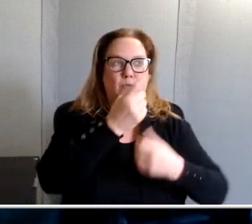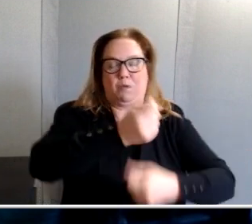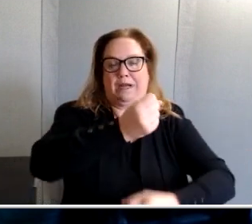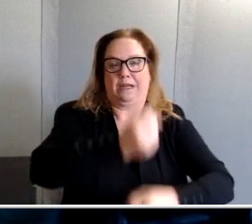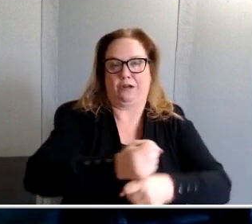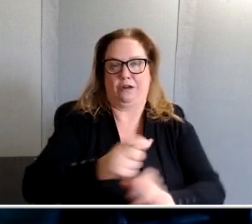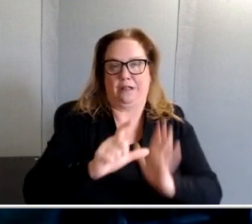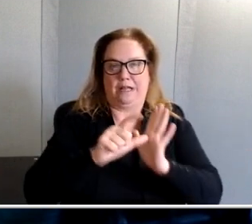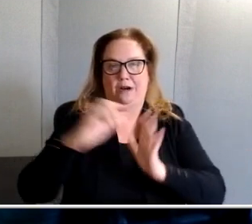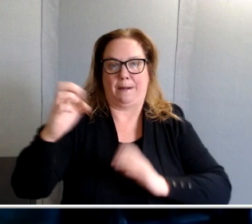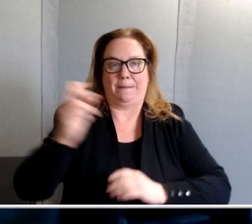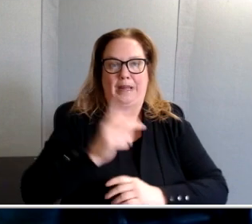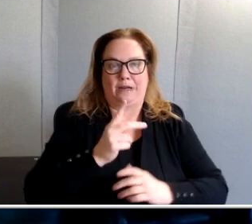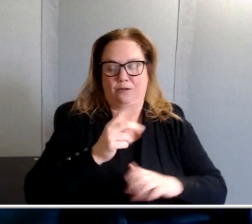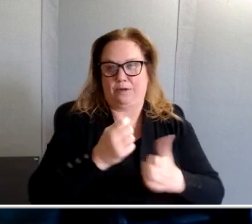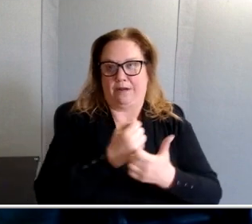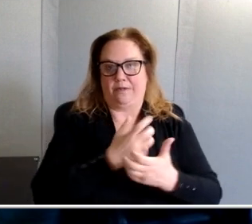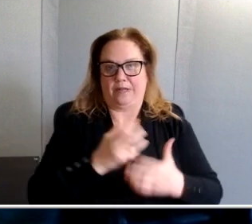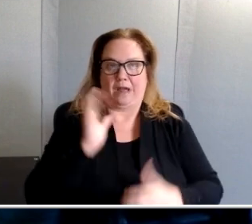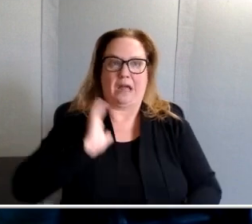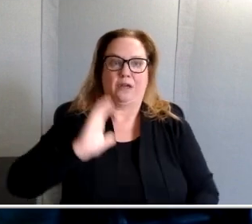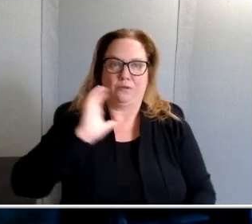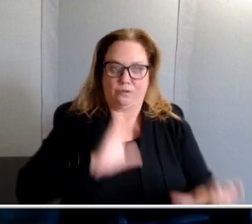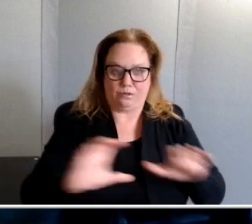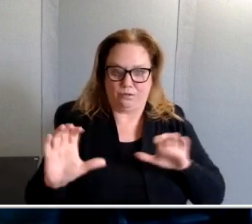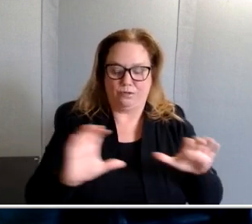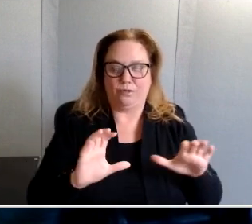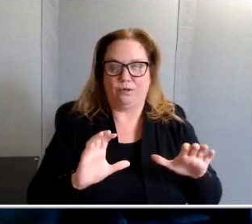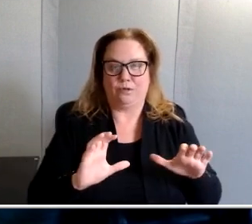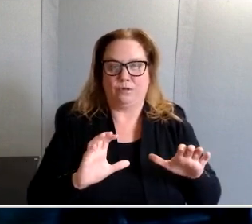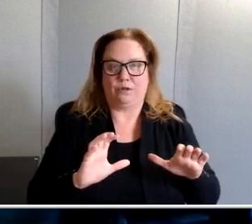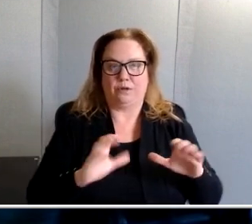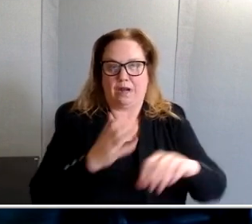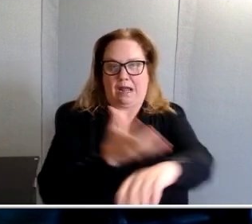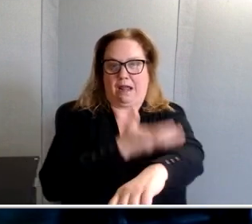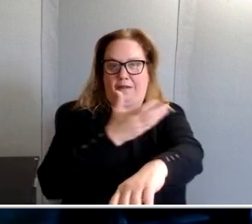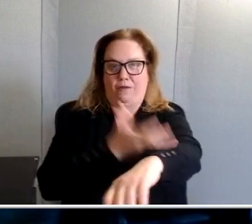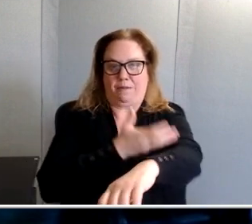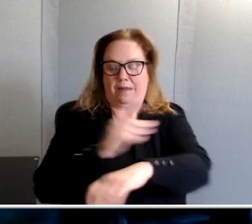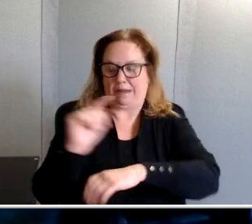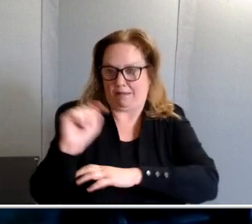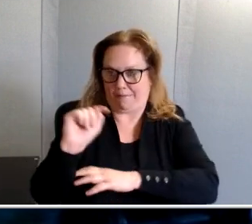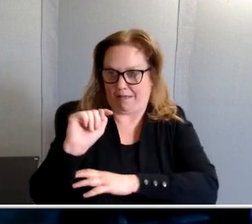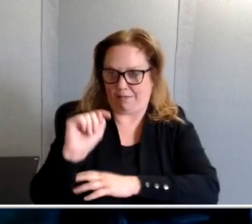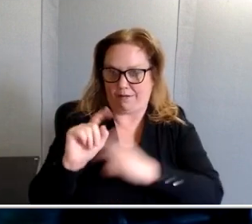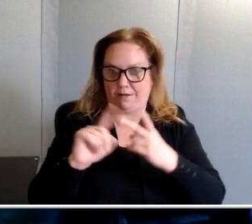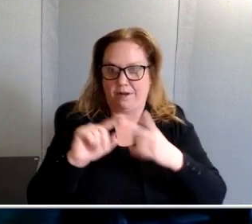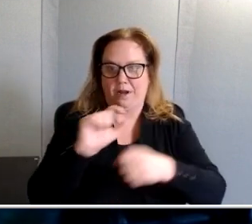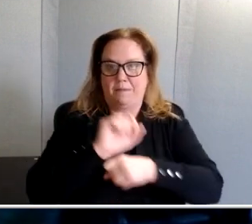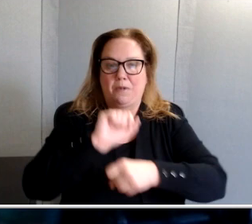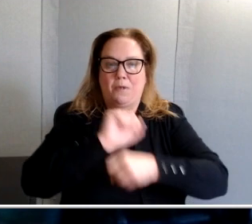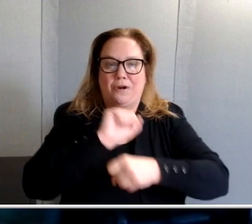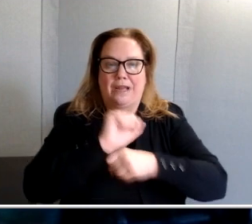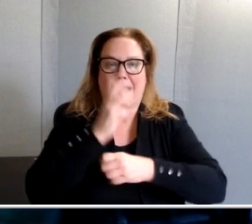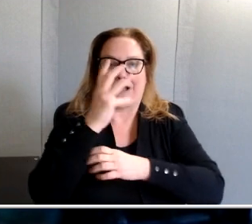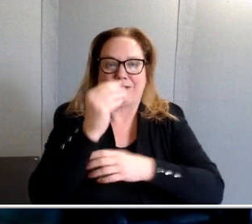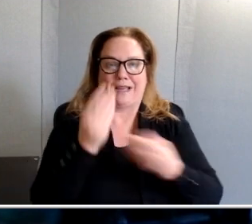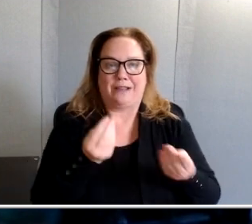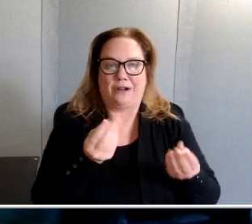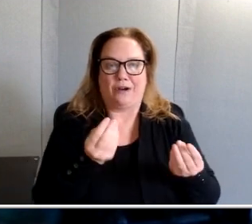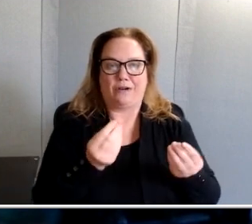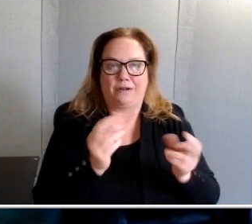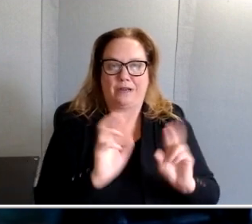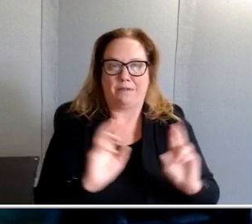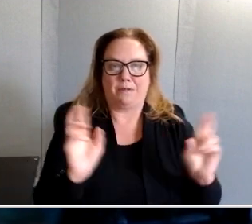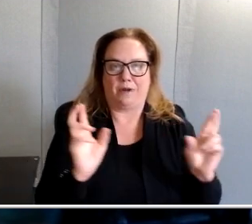I'm back doing pretty much everything I used to do. I've remodeled a bathroom recently. I'm working a lot outdoors in the garden, preparing for